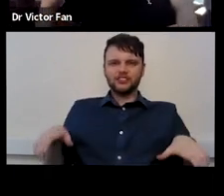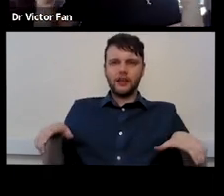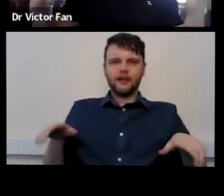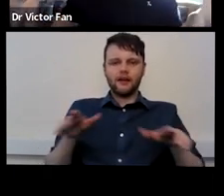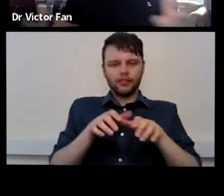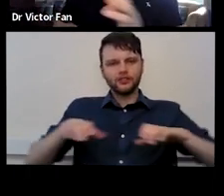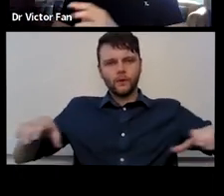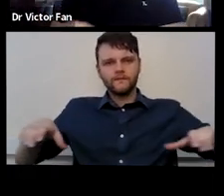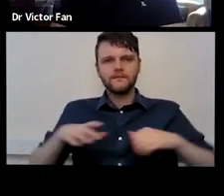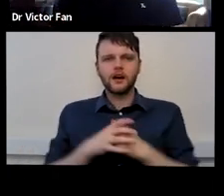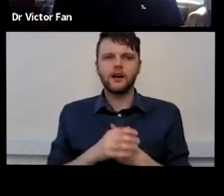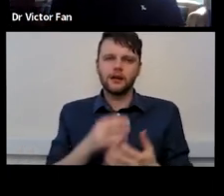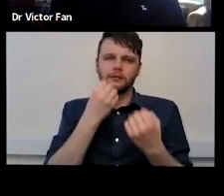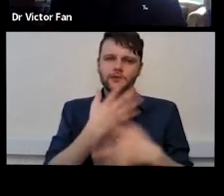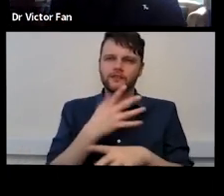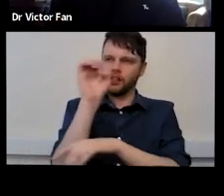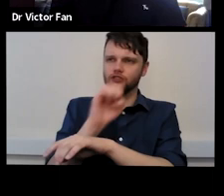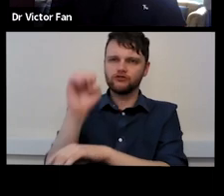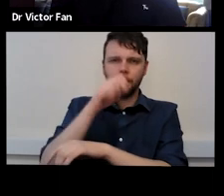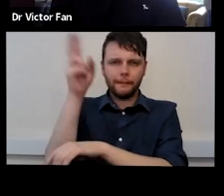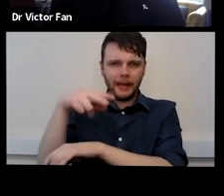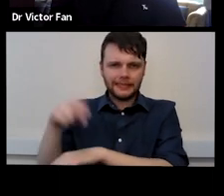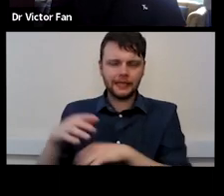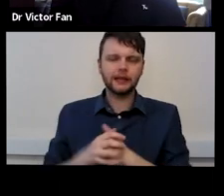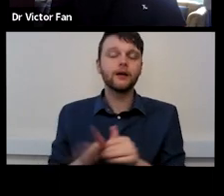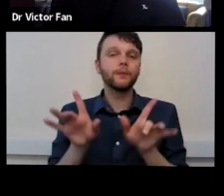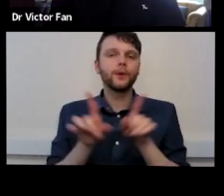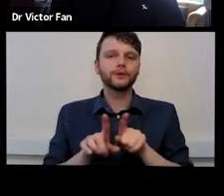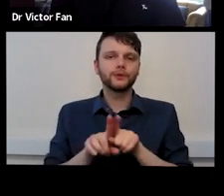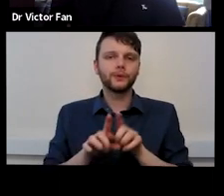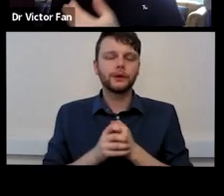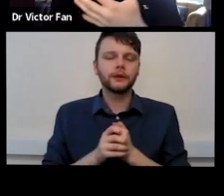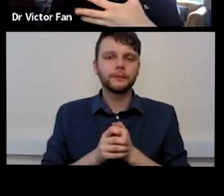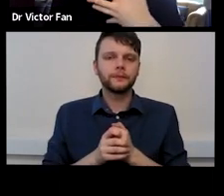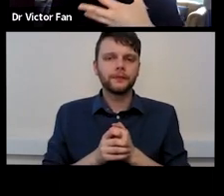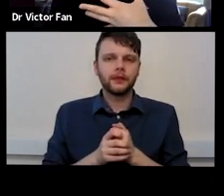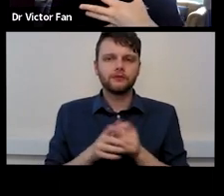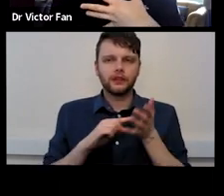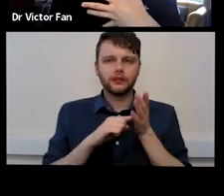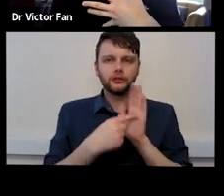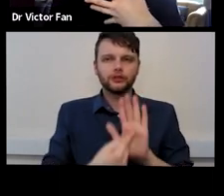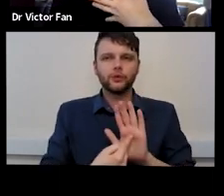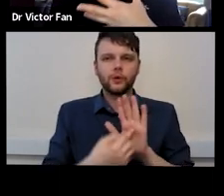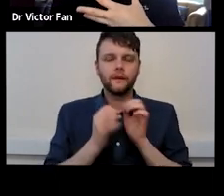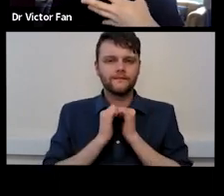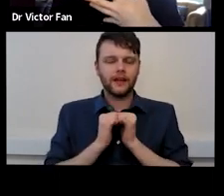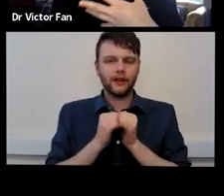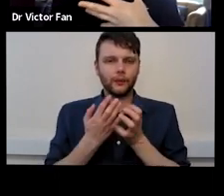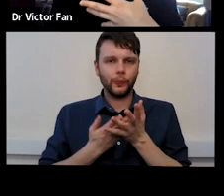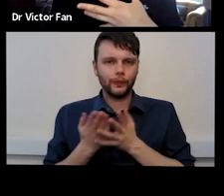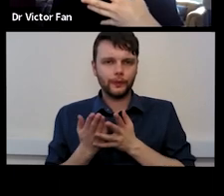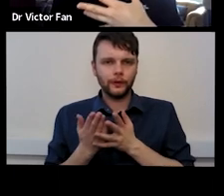sofa, like beautiful European paintings. But also he conveys that kind of value by